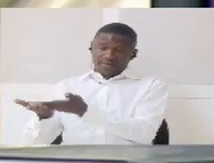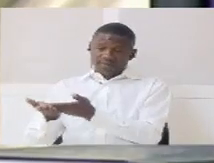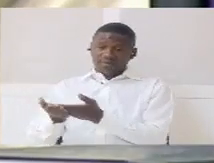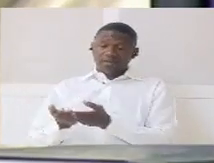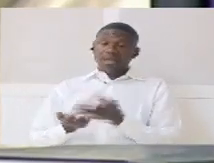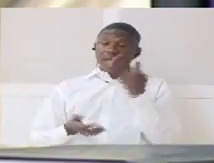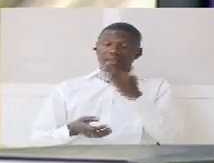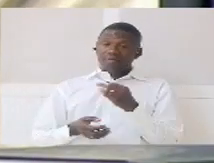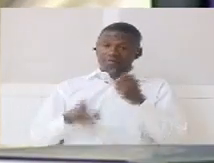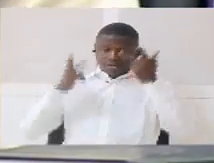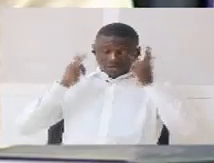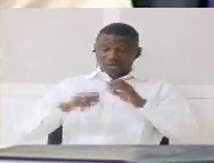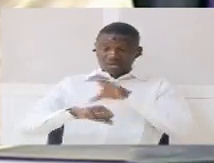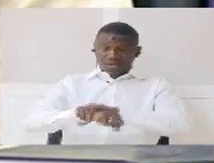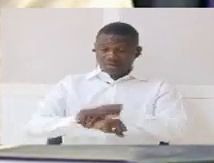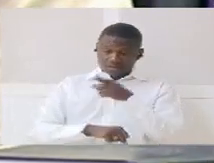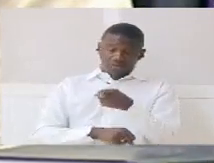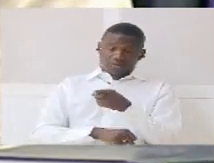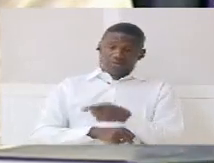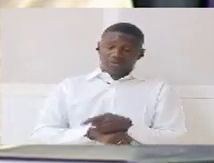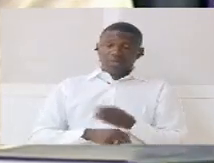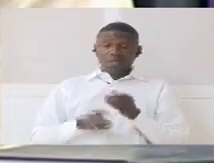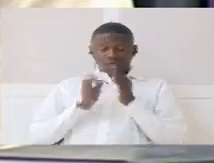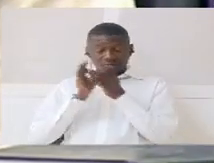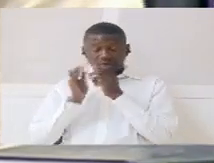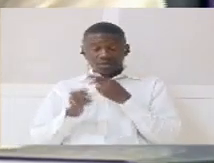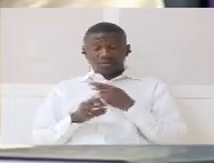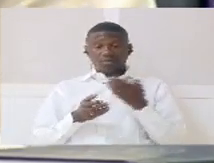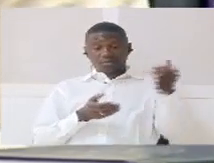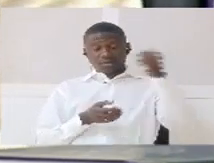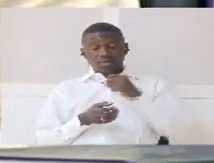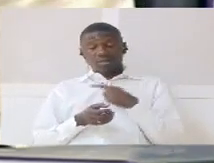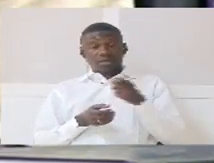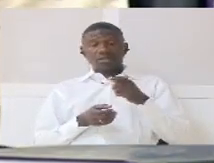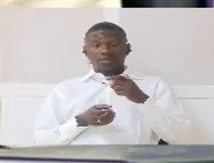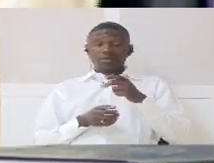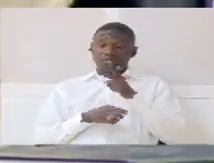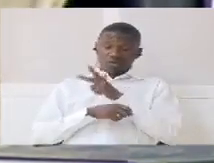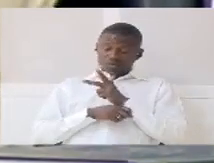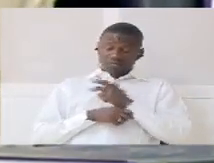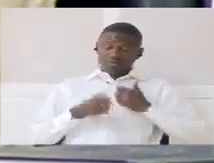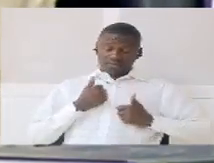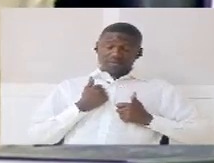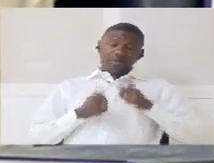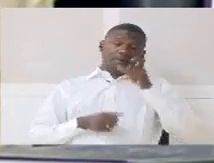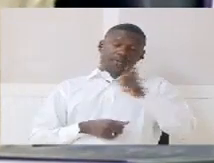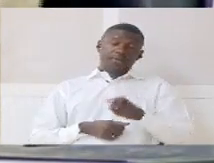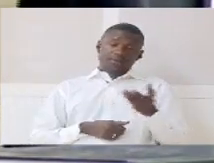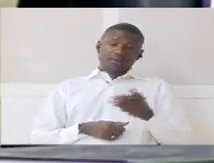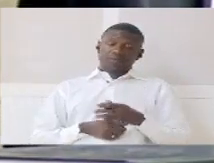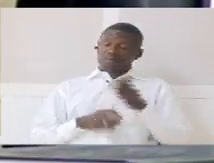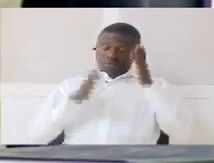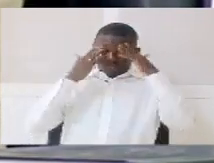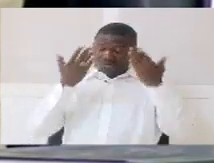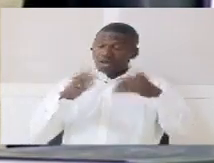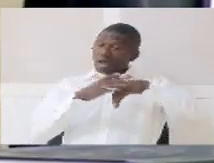amuta. If he's caught, he will tell them that it was brought by so and so officer. I have no legs to go